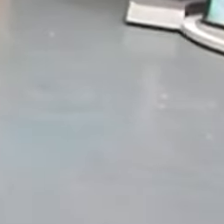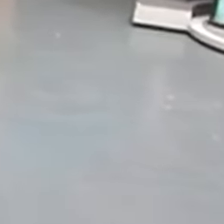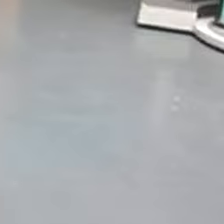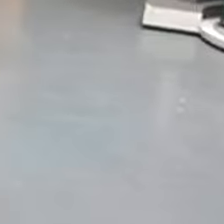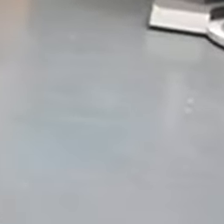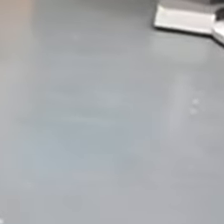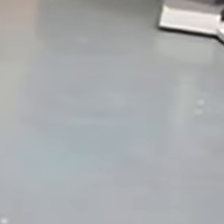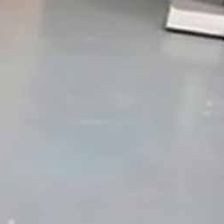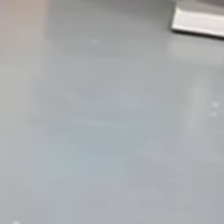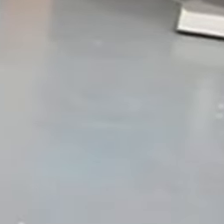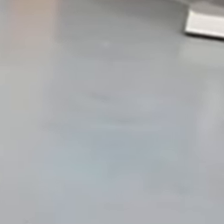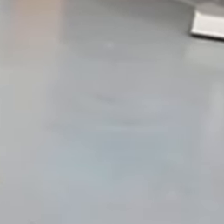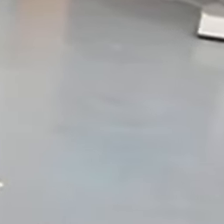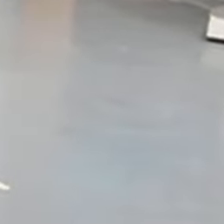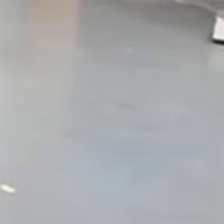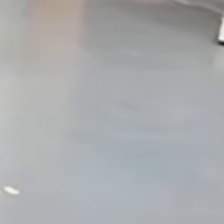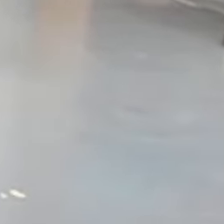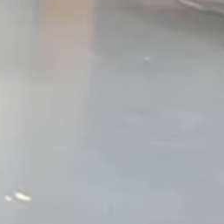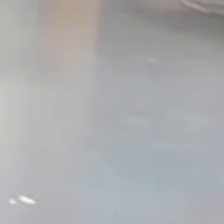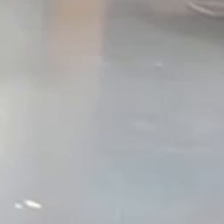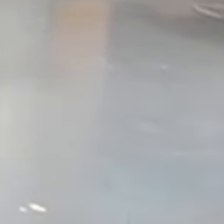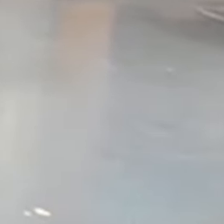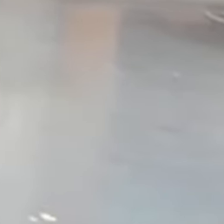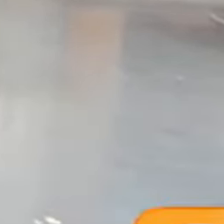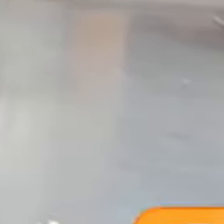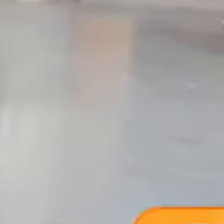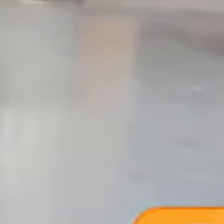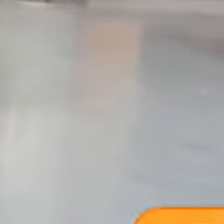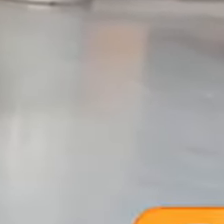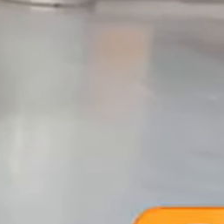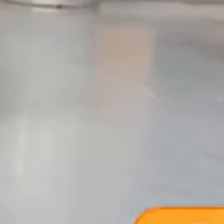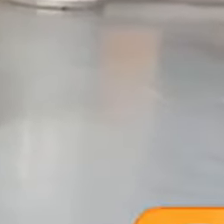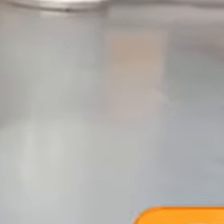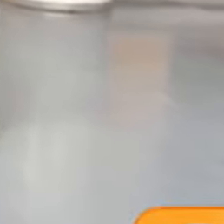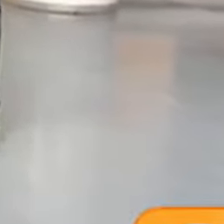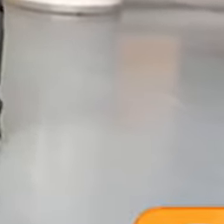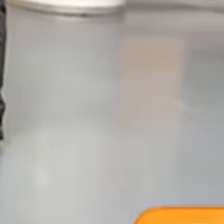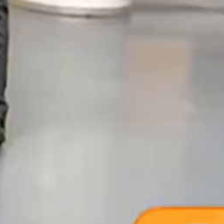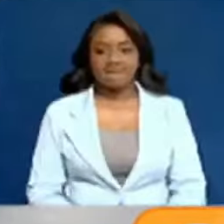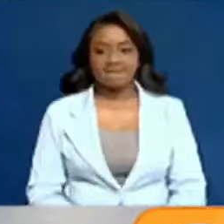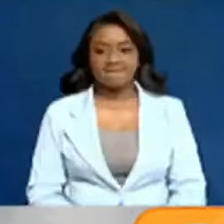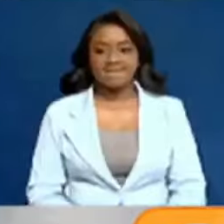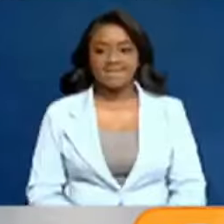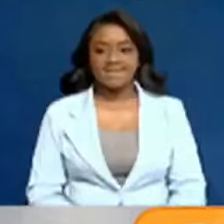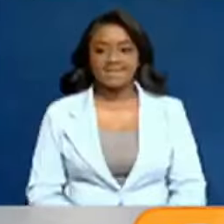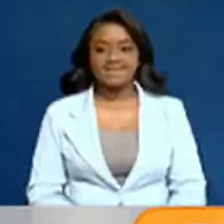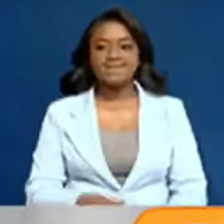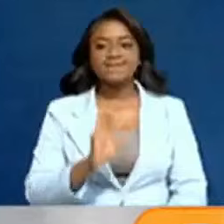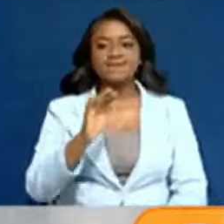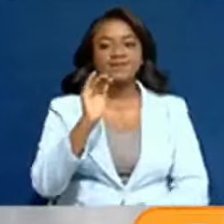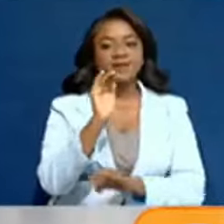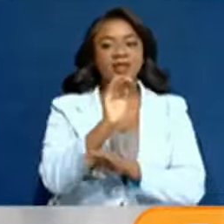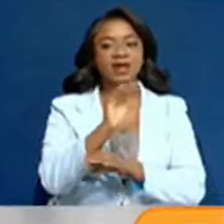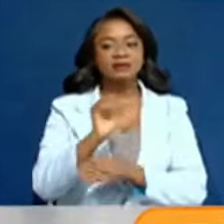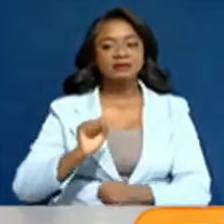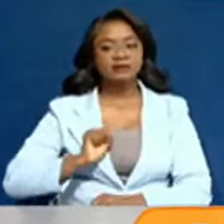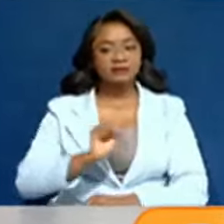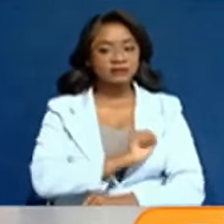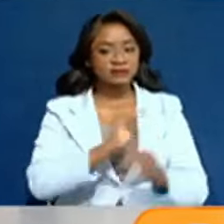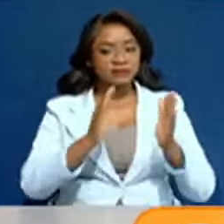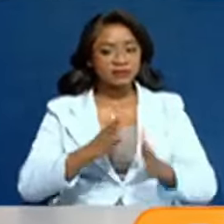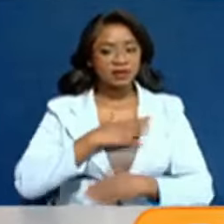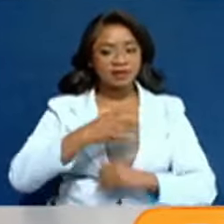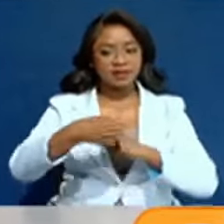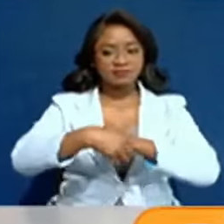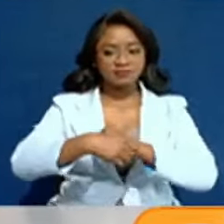Juliet Rita. And also we have Philip Kisi, who is the former town clerk of the city of Nairobi. Let's begin with you, Senator, and talk to us about that entire process,